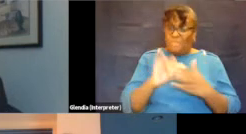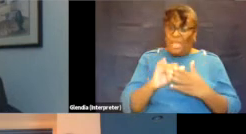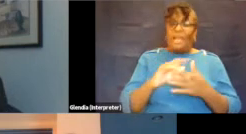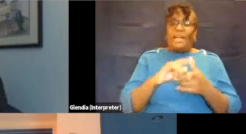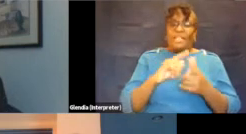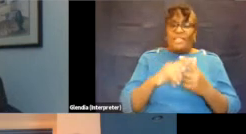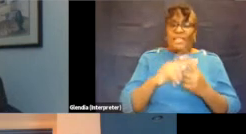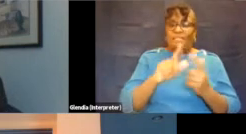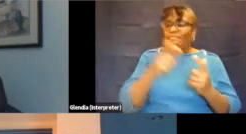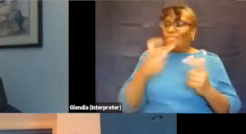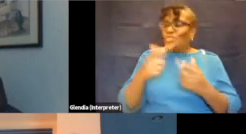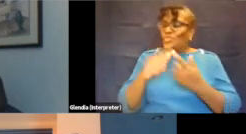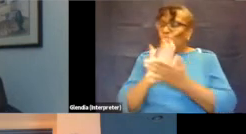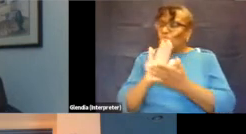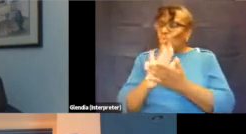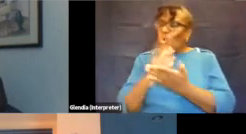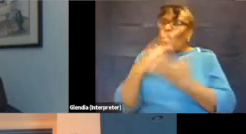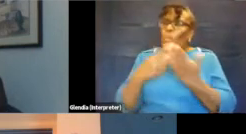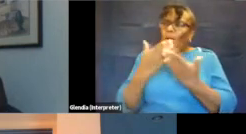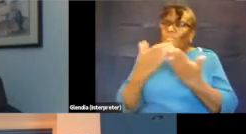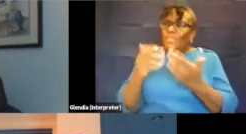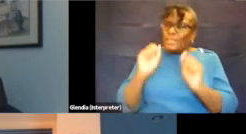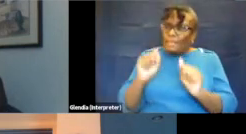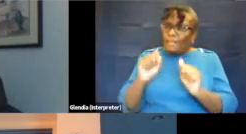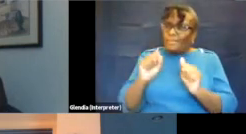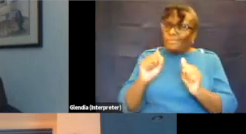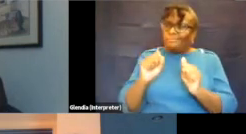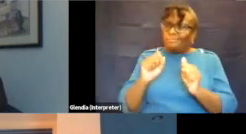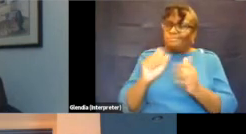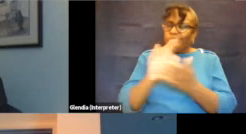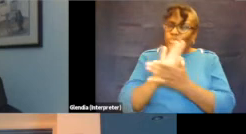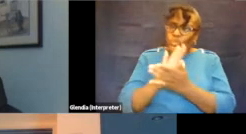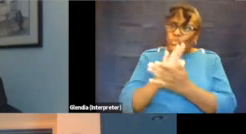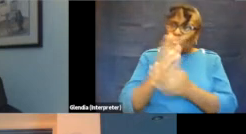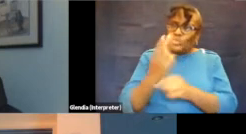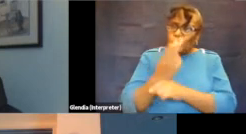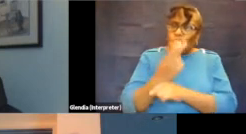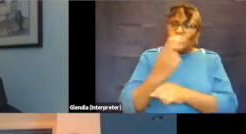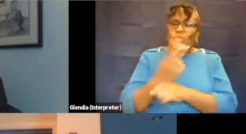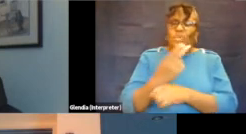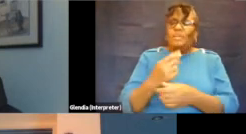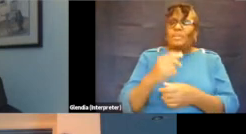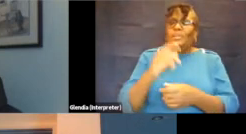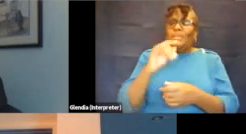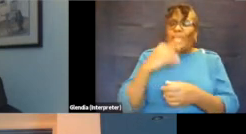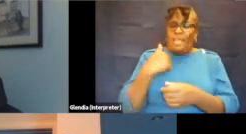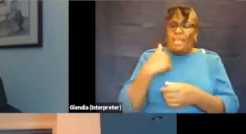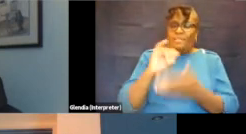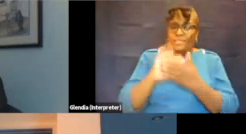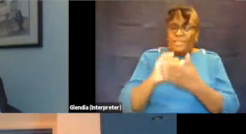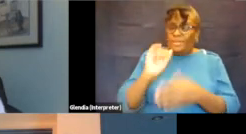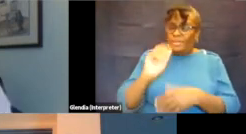ask. What accessories could be there at school? What are options with school-based? If you chose amplification, there's potential FM or